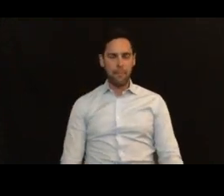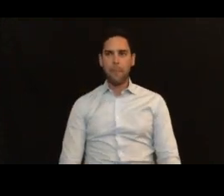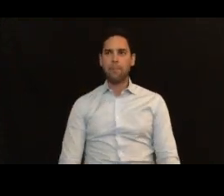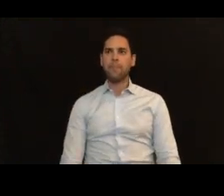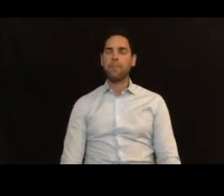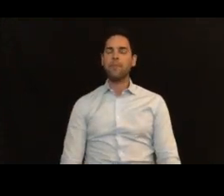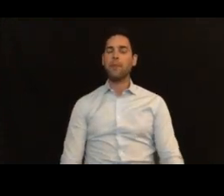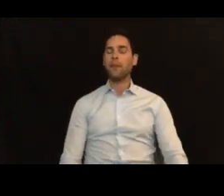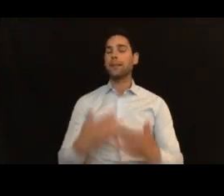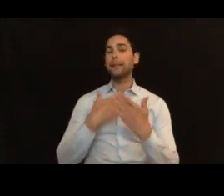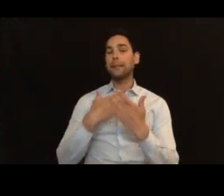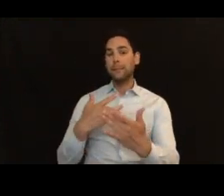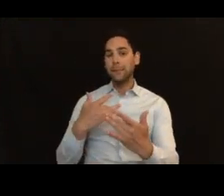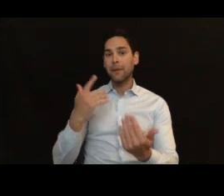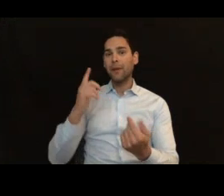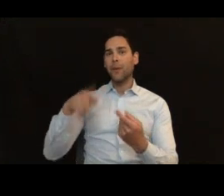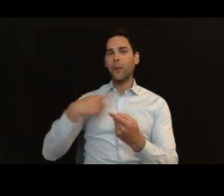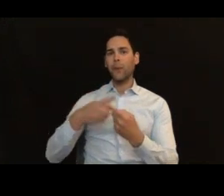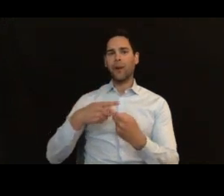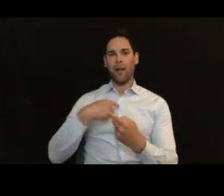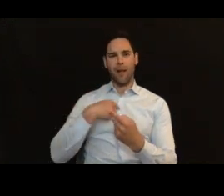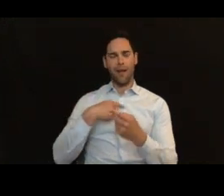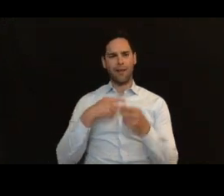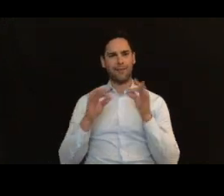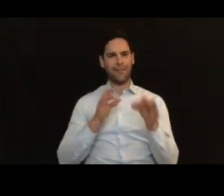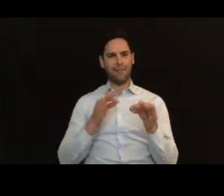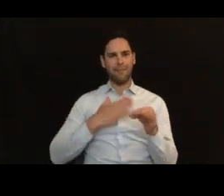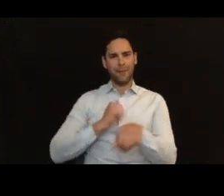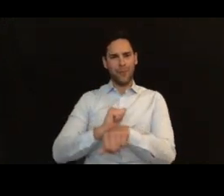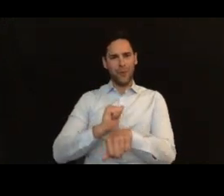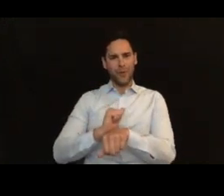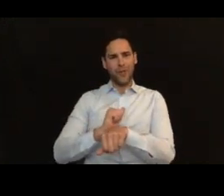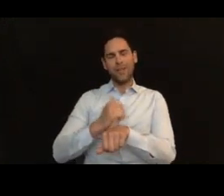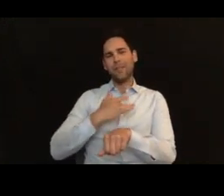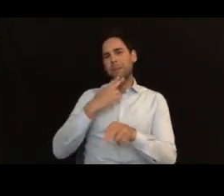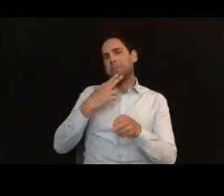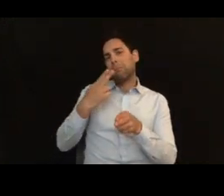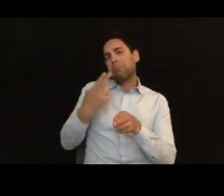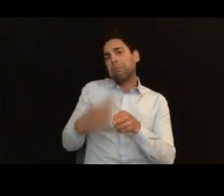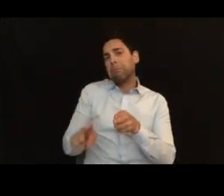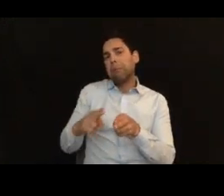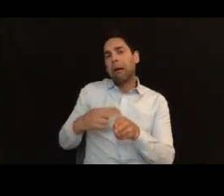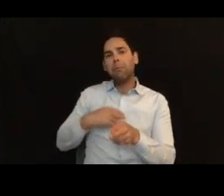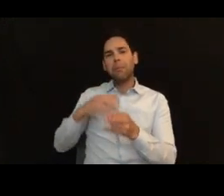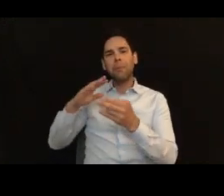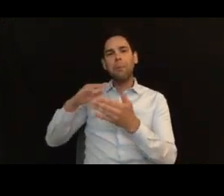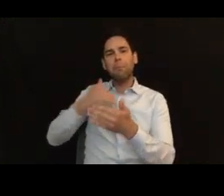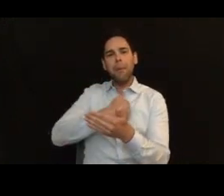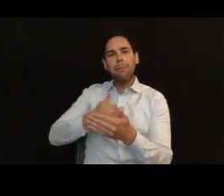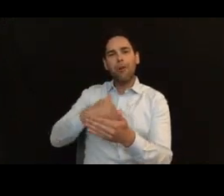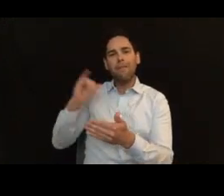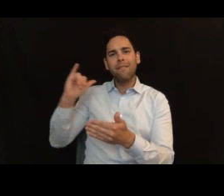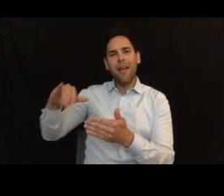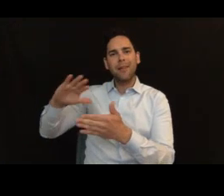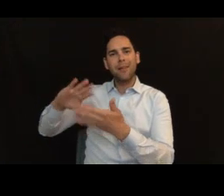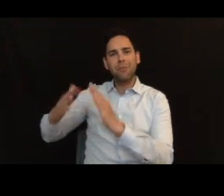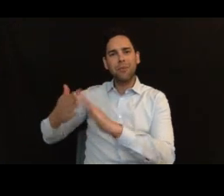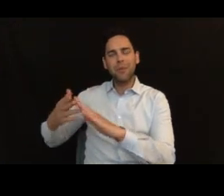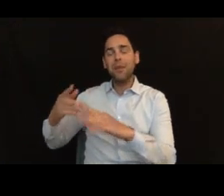myself is I am a community member. But I'm going to be going in a little bit more detail about who I am and